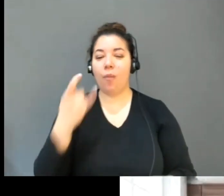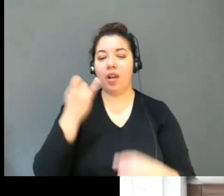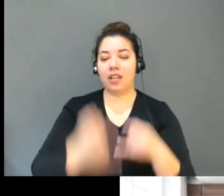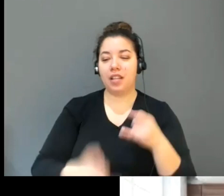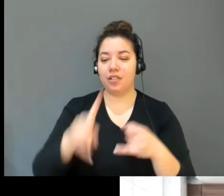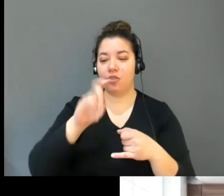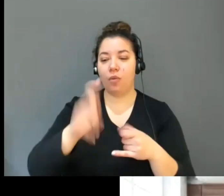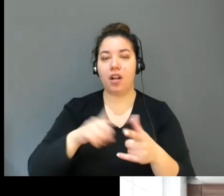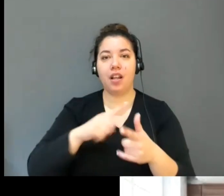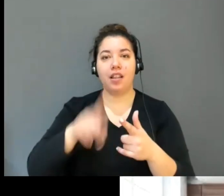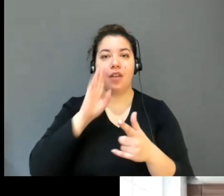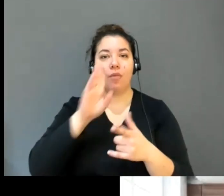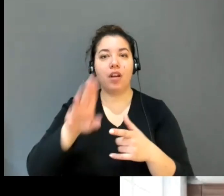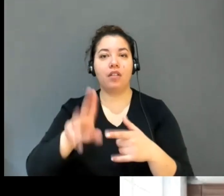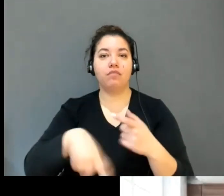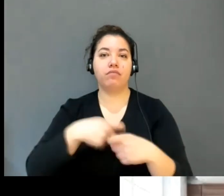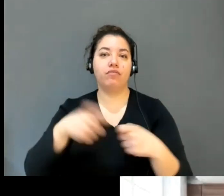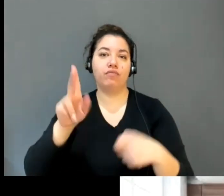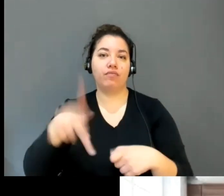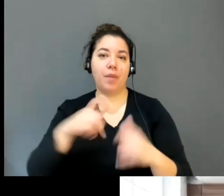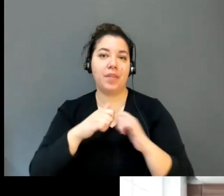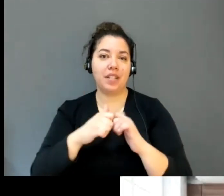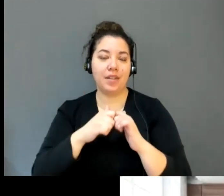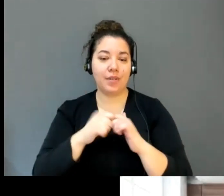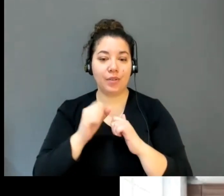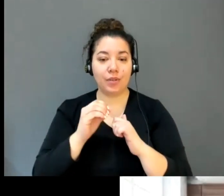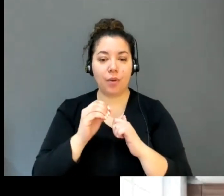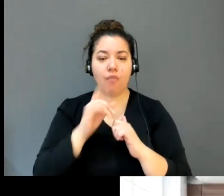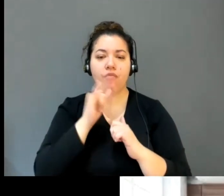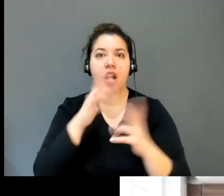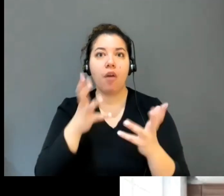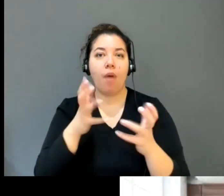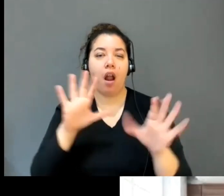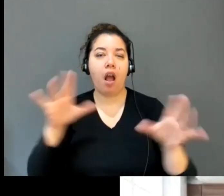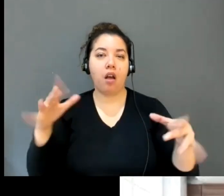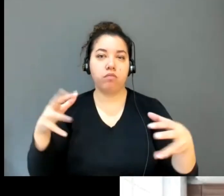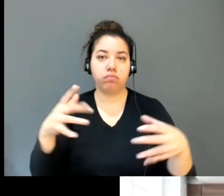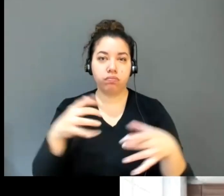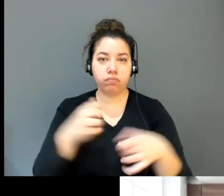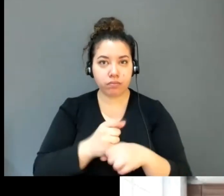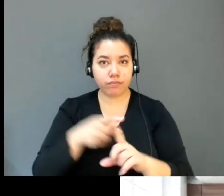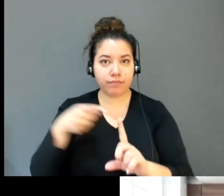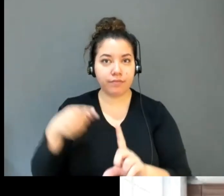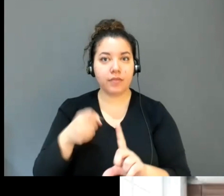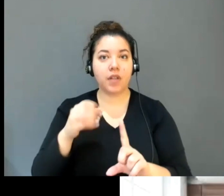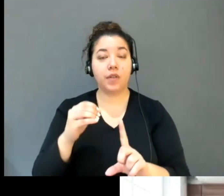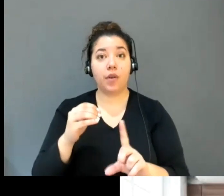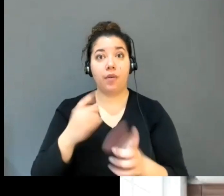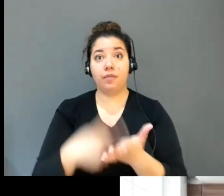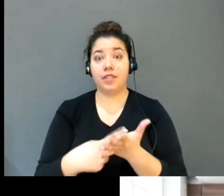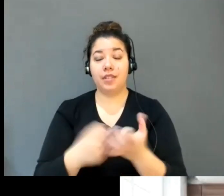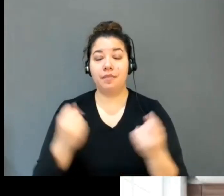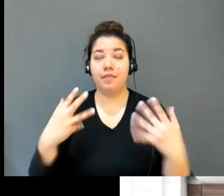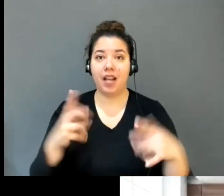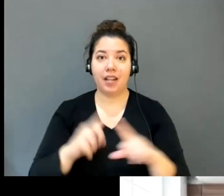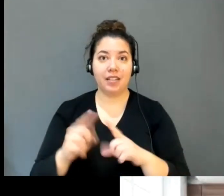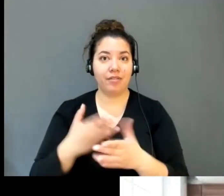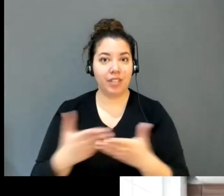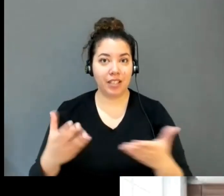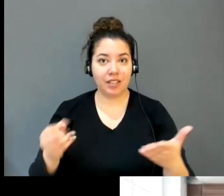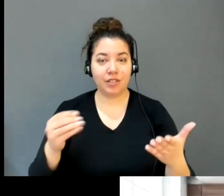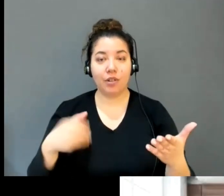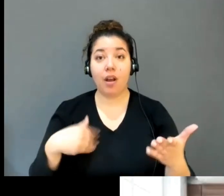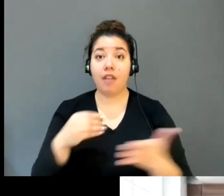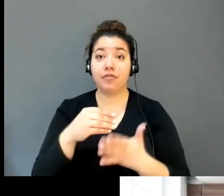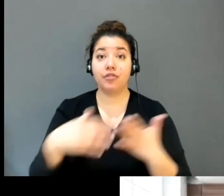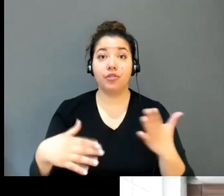wrap-up exercise together. Let's just sort of pull it all together, Mr. Frieder. We talked about a lot of different things. And again, you have students sitting